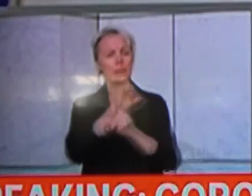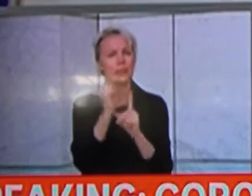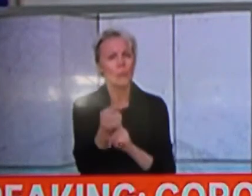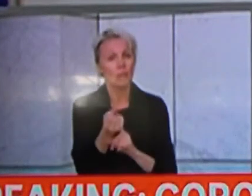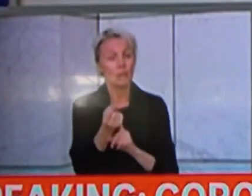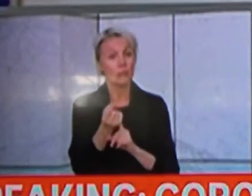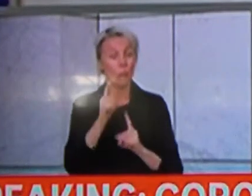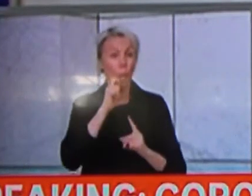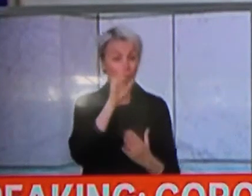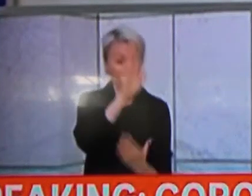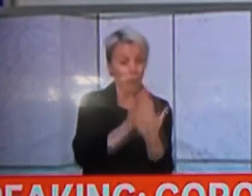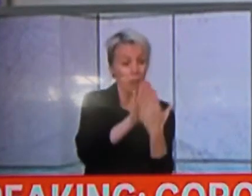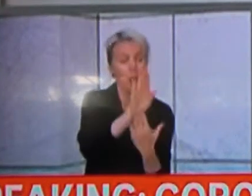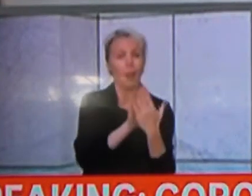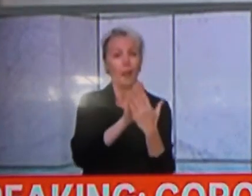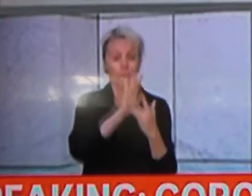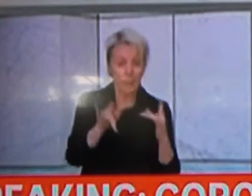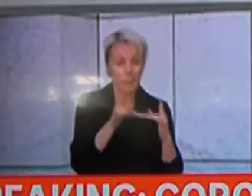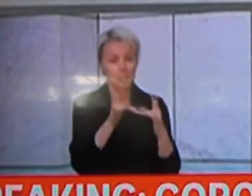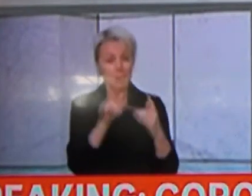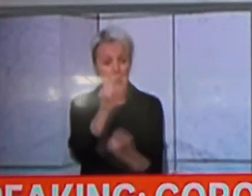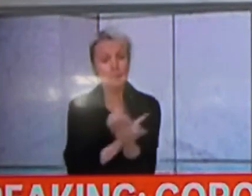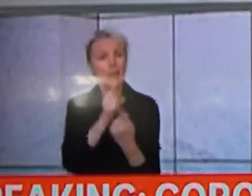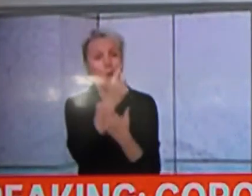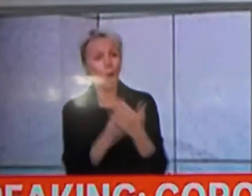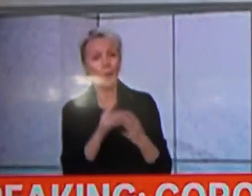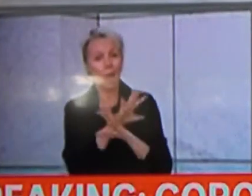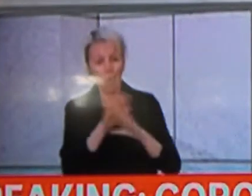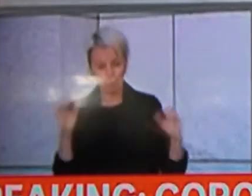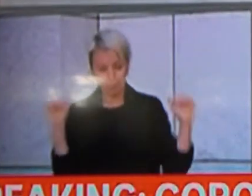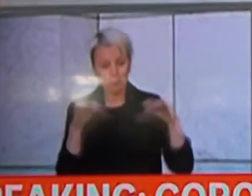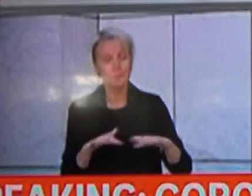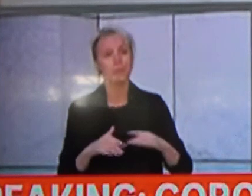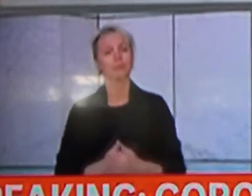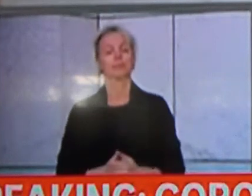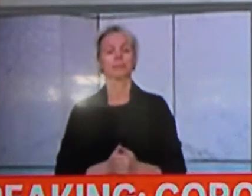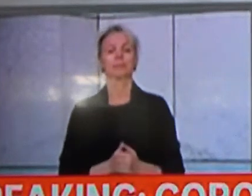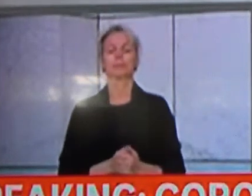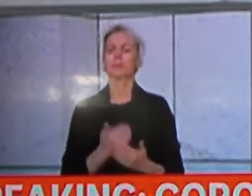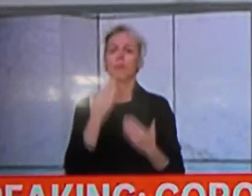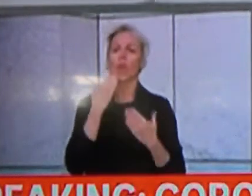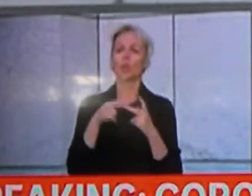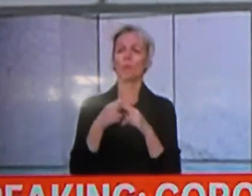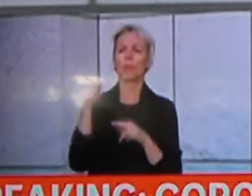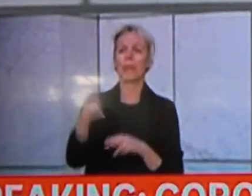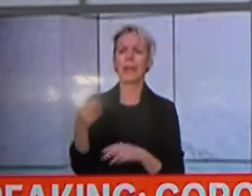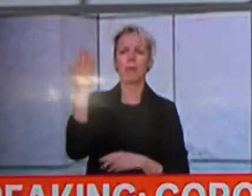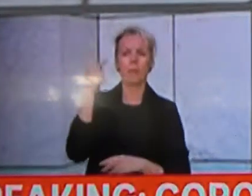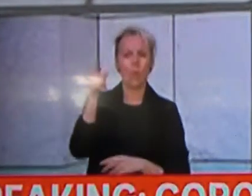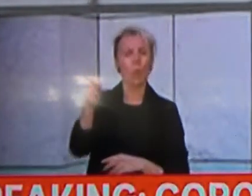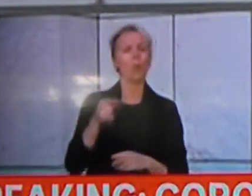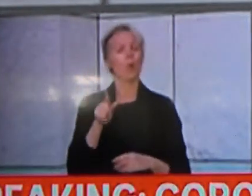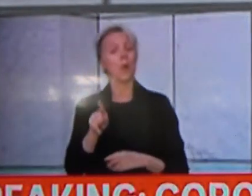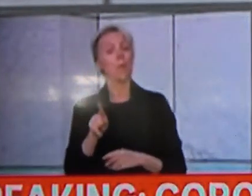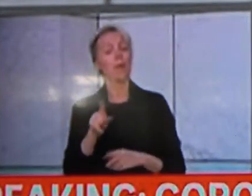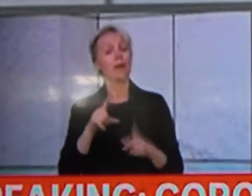example? Well, on the first question, I gave an earlier response. I'm not sure you were here when I gave that response, but the Department of Foreign